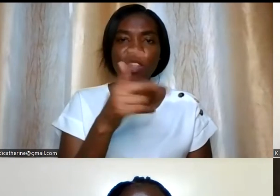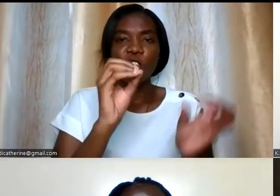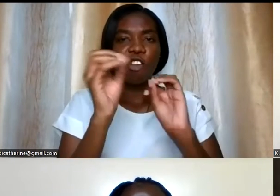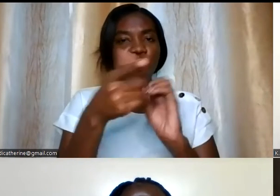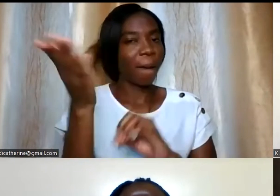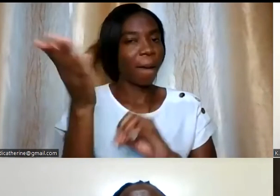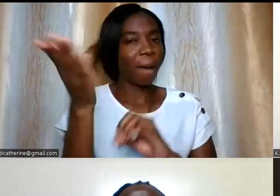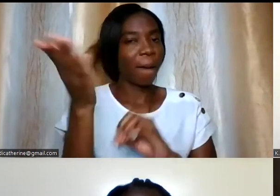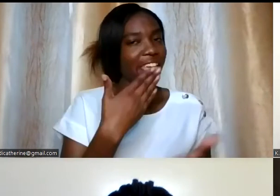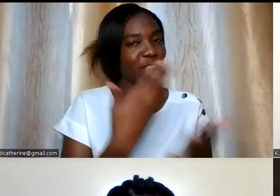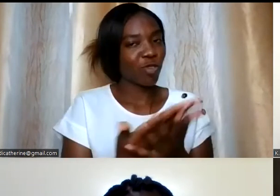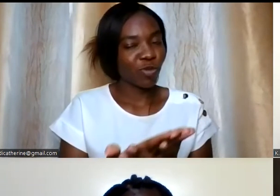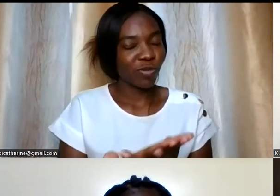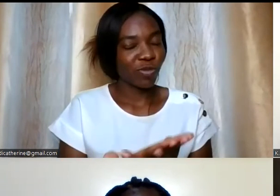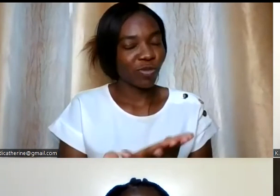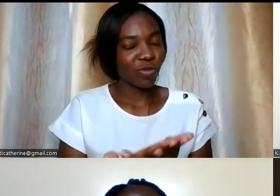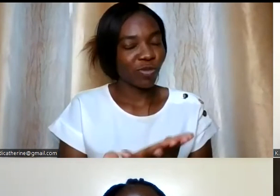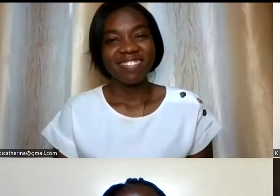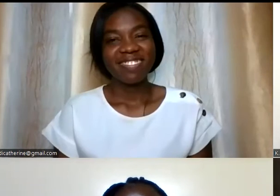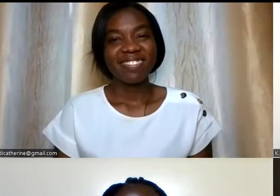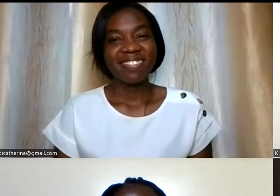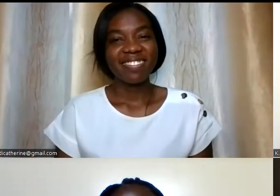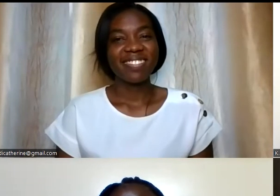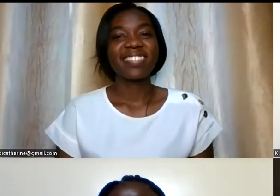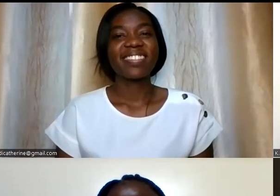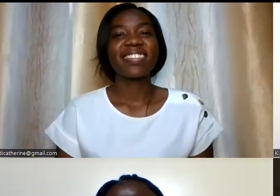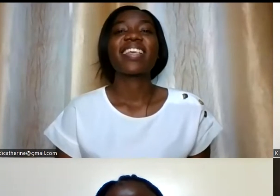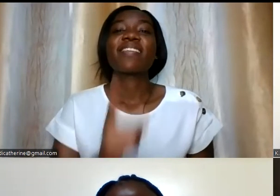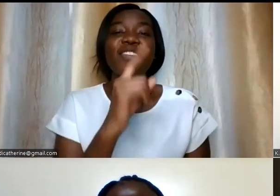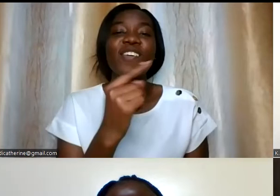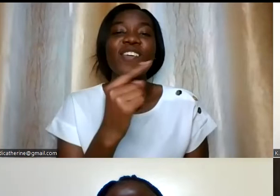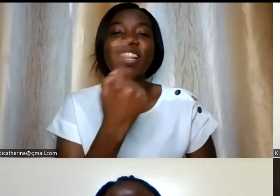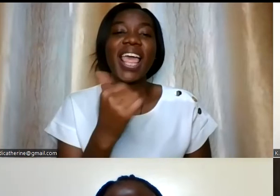you. So it's just about